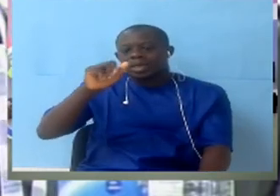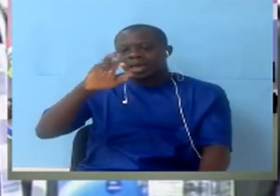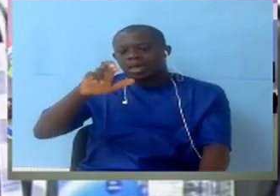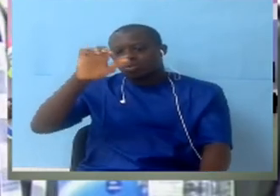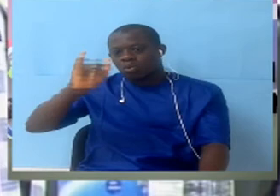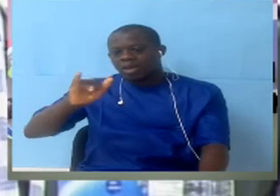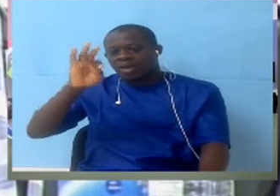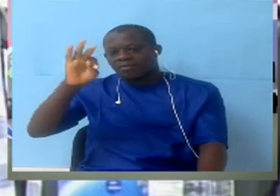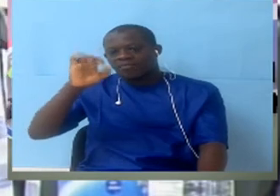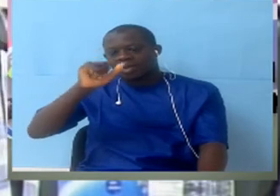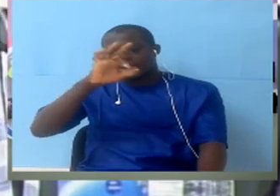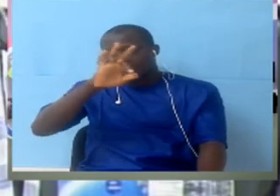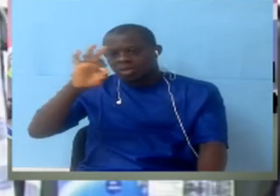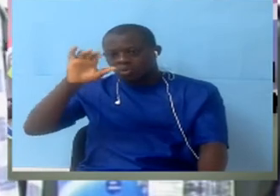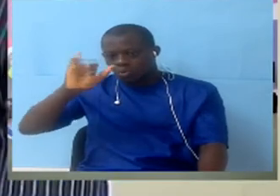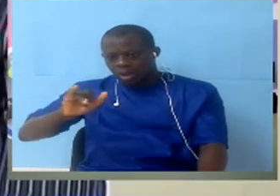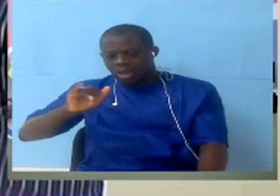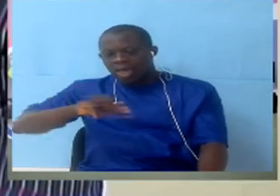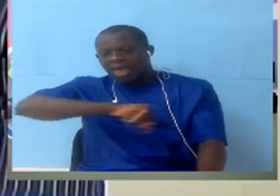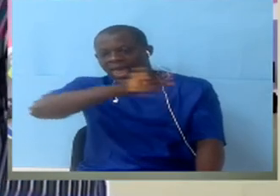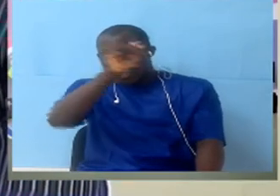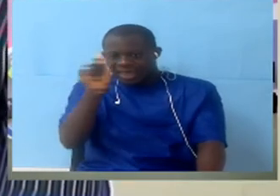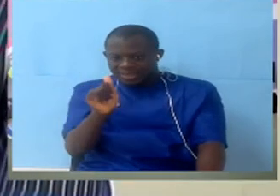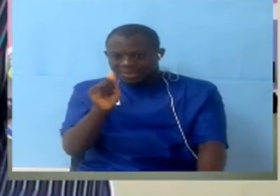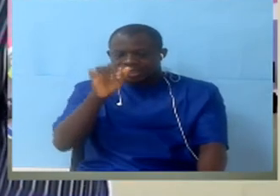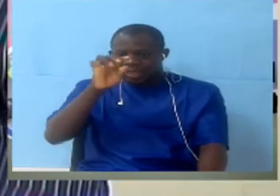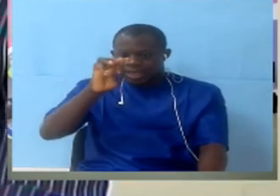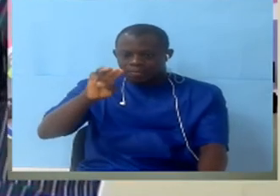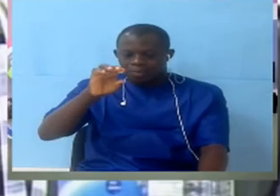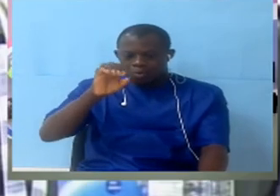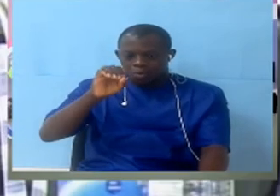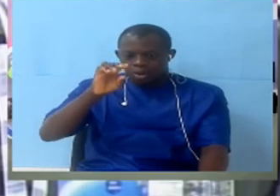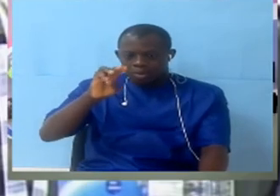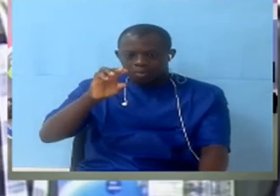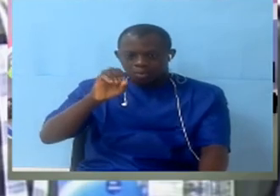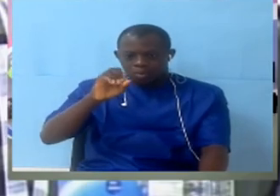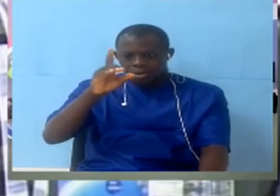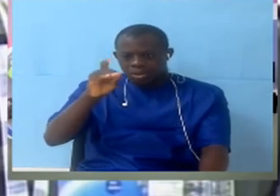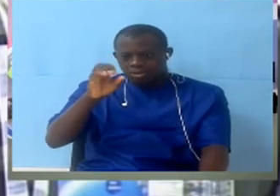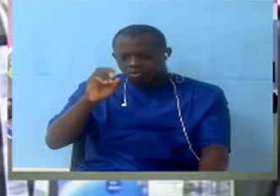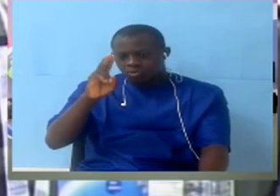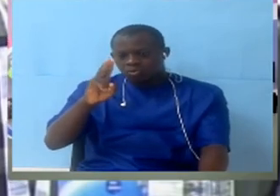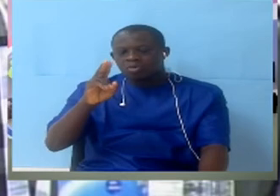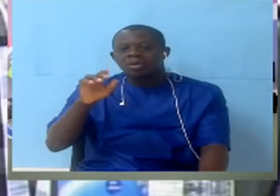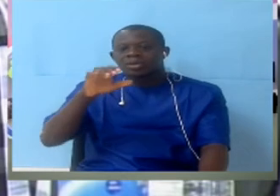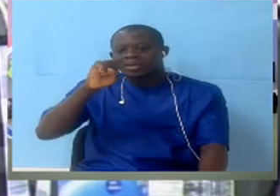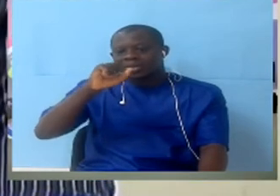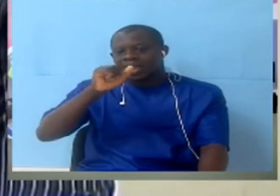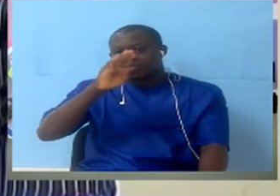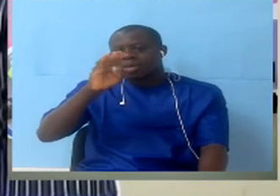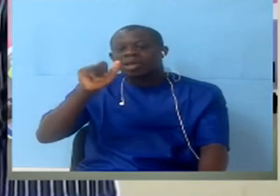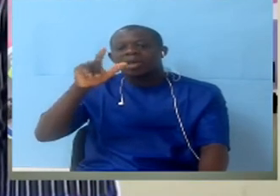Sabali. And other civilian. Plus other civilians. You were talking about two soldiers.